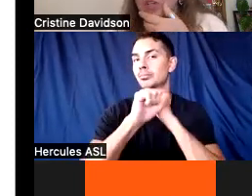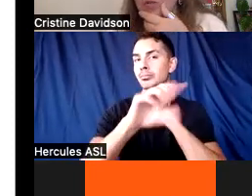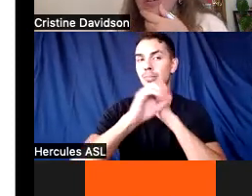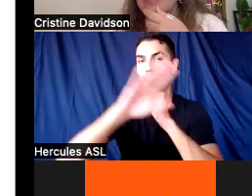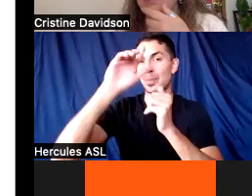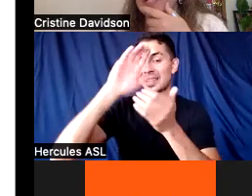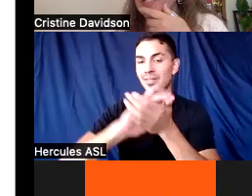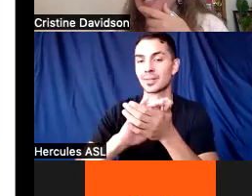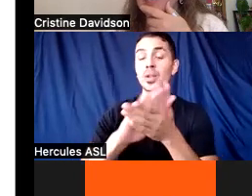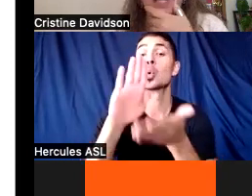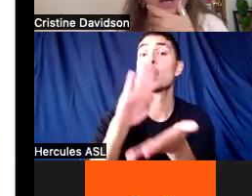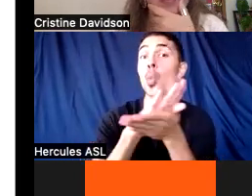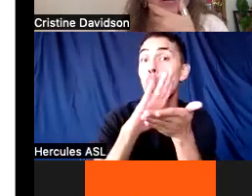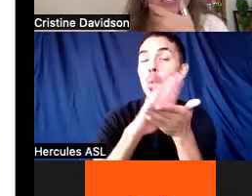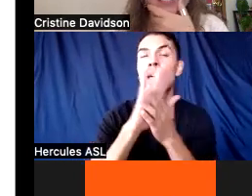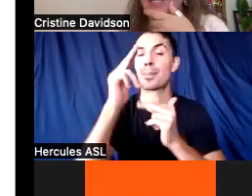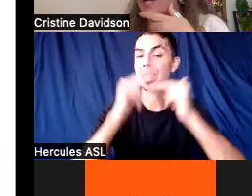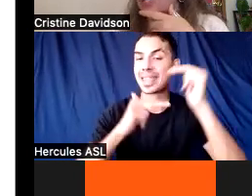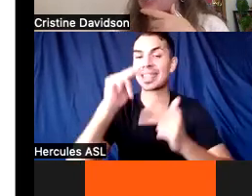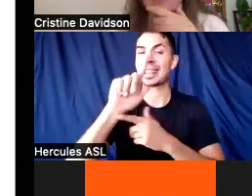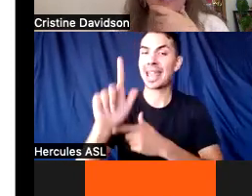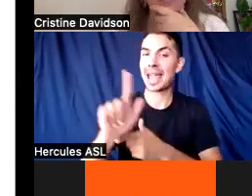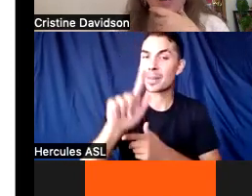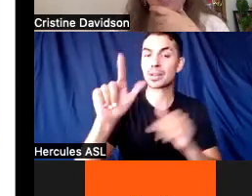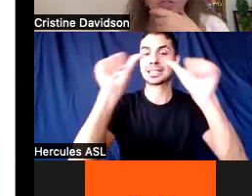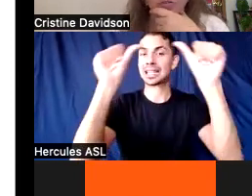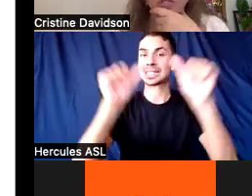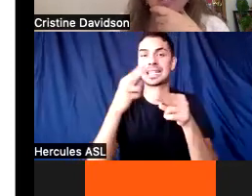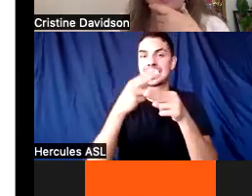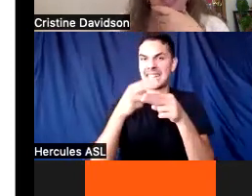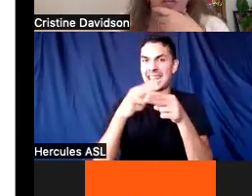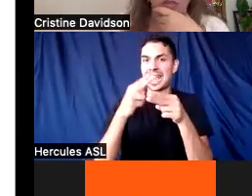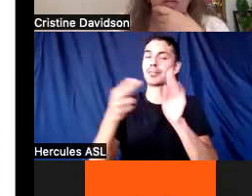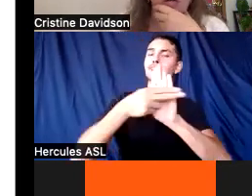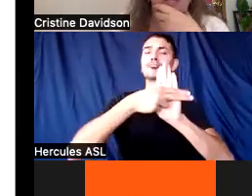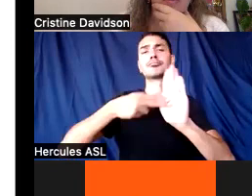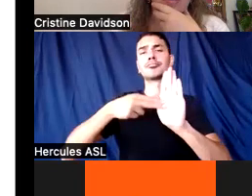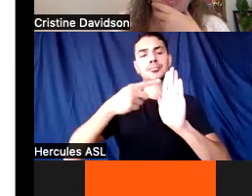Naming schools, buildings, libraries, statues after the harm doers.